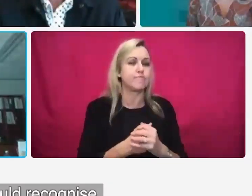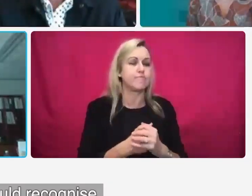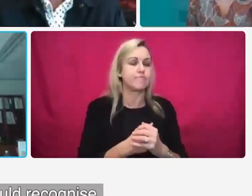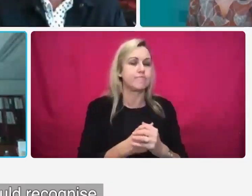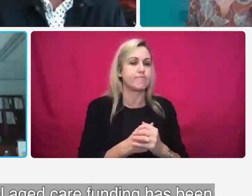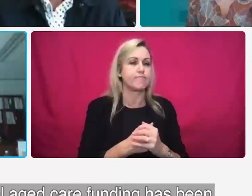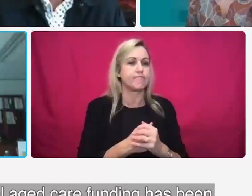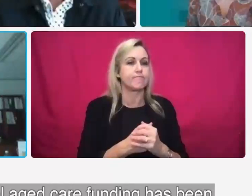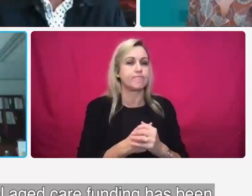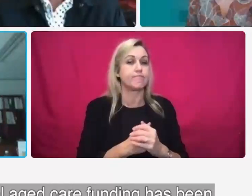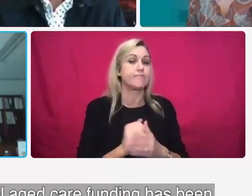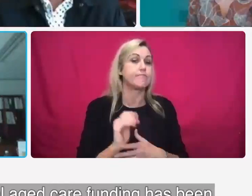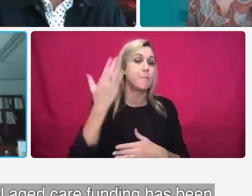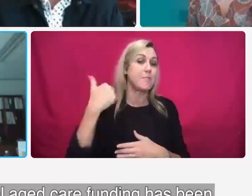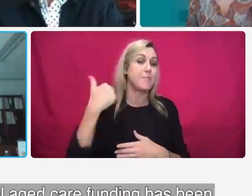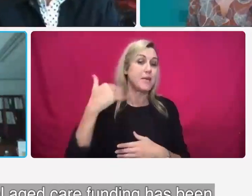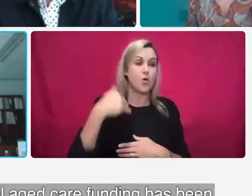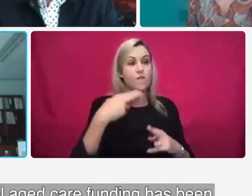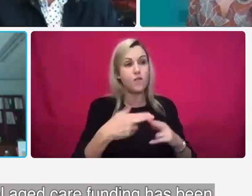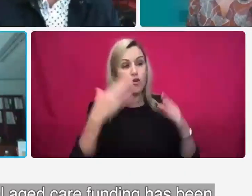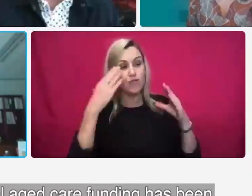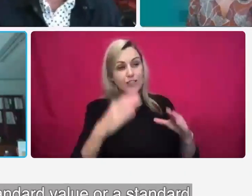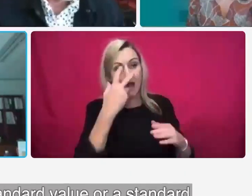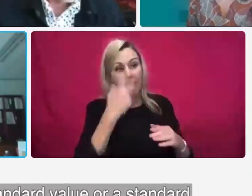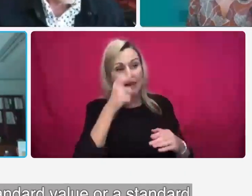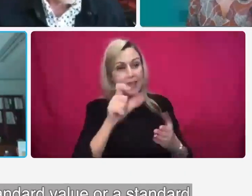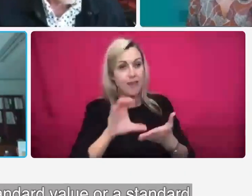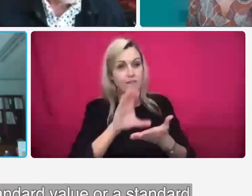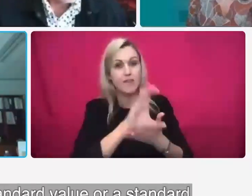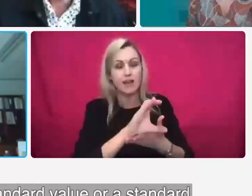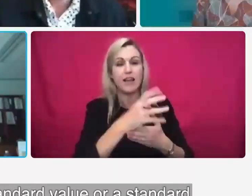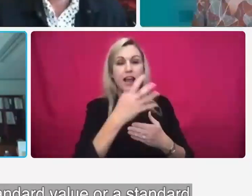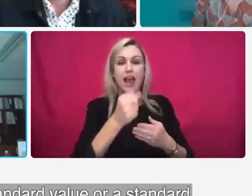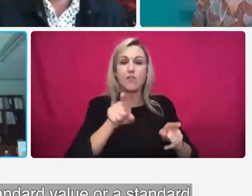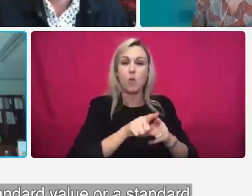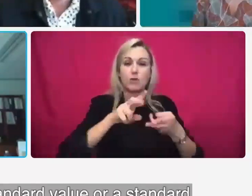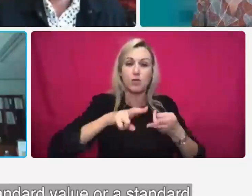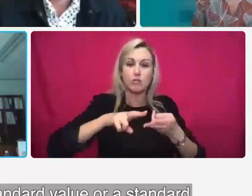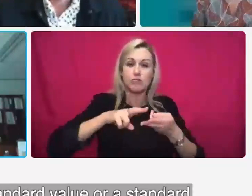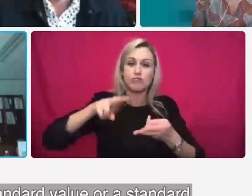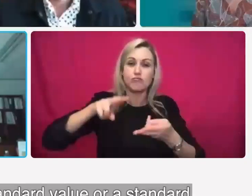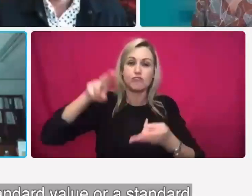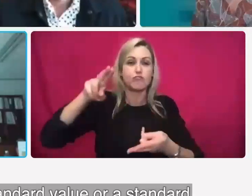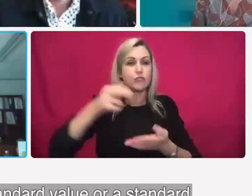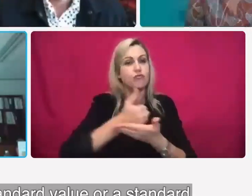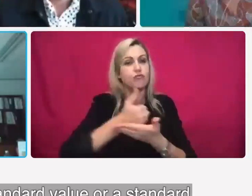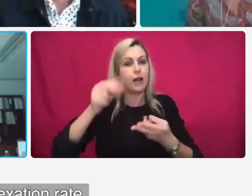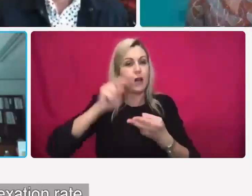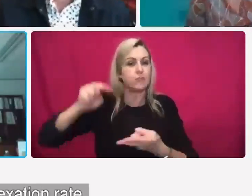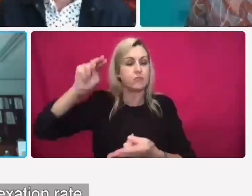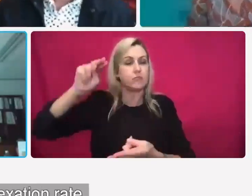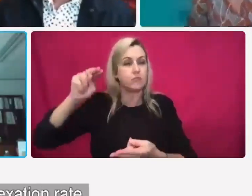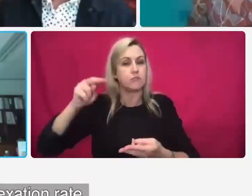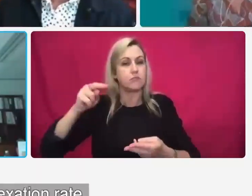recognise. Previously, residential aged care funding has been indexed with a standard value or a